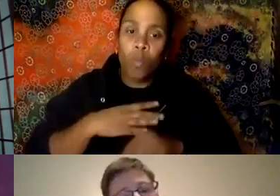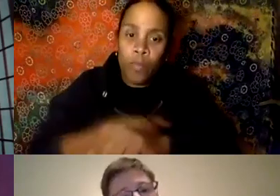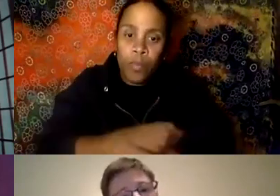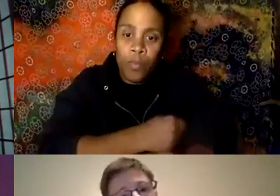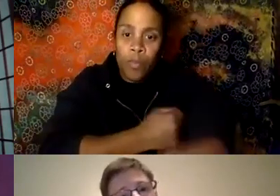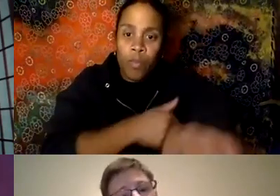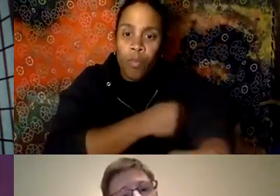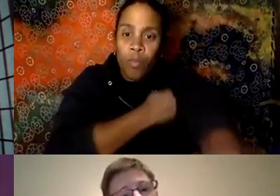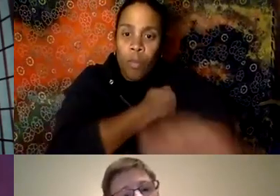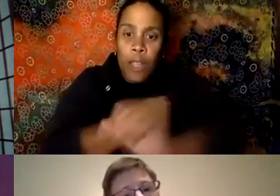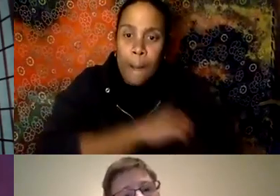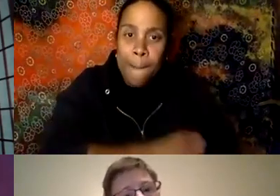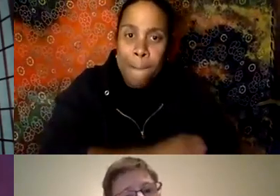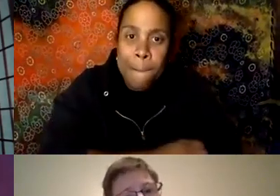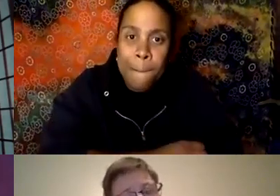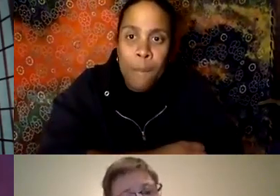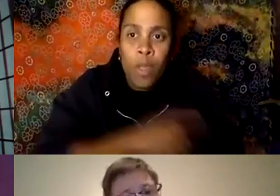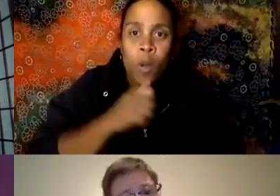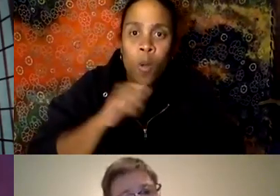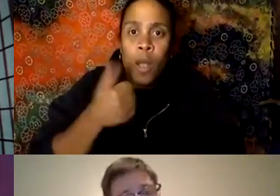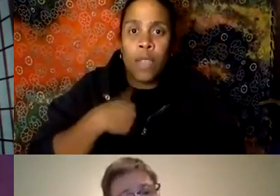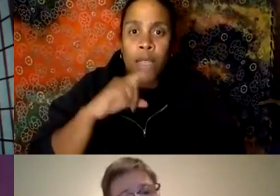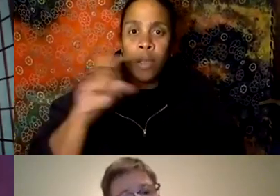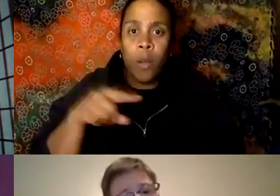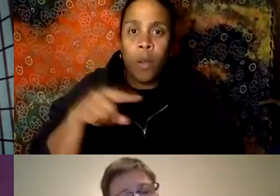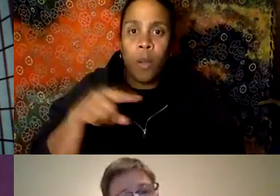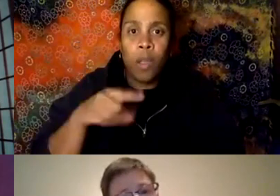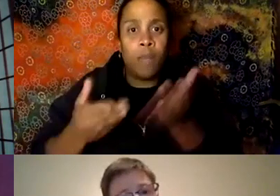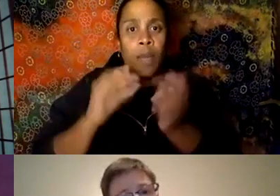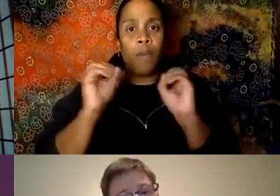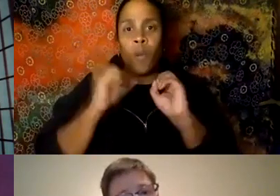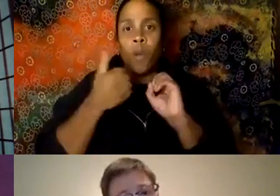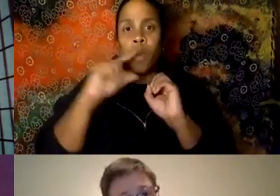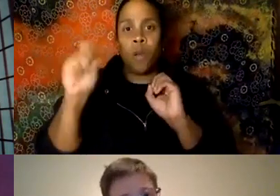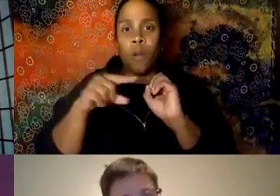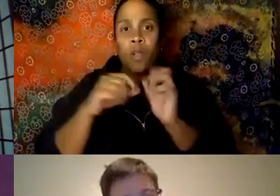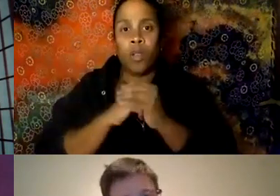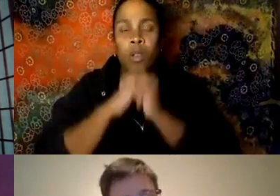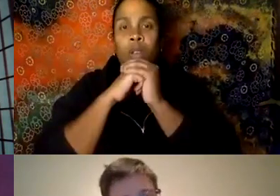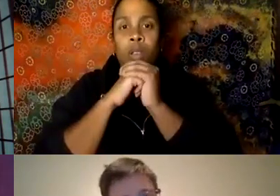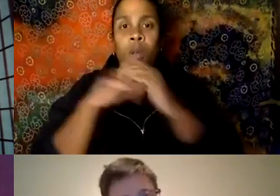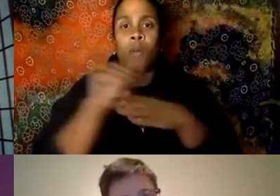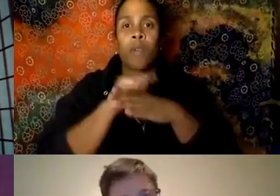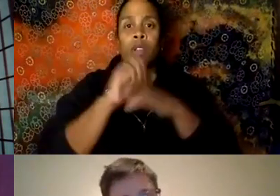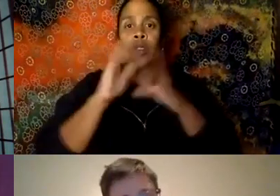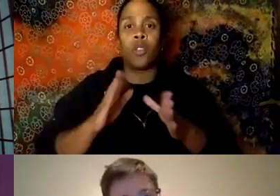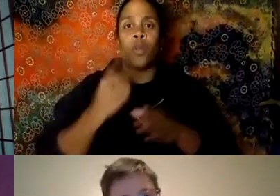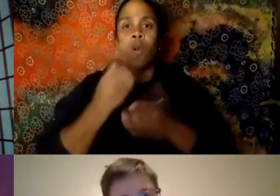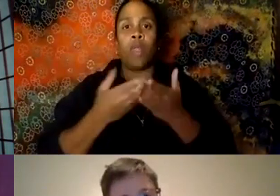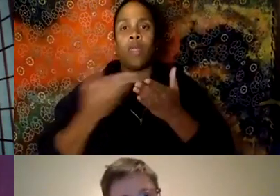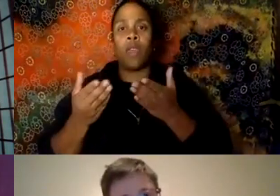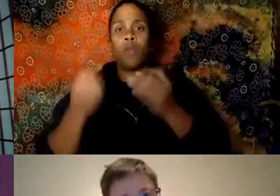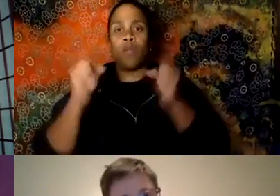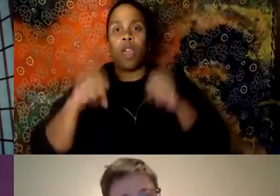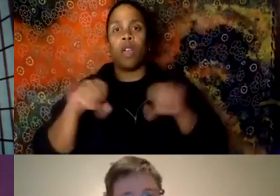Let's see. I'm seeing if anyone else has a question they want to ask, and maybe no one does. It's all right. Let's see. So practitioners. So one thing we can always do with each other too is one